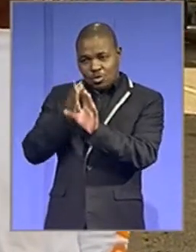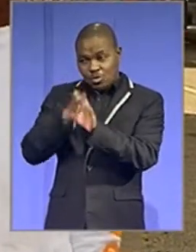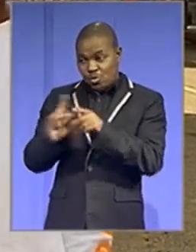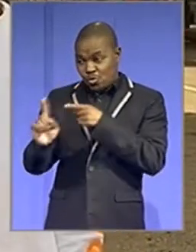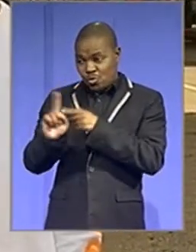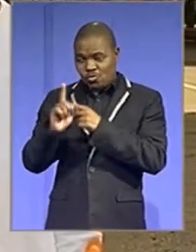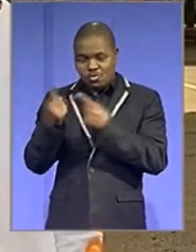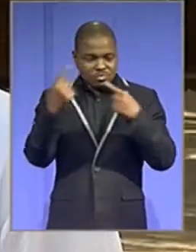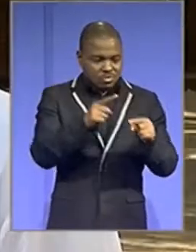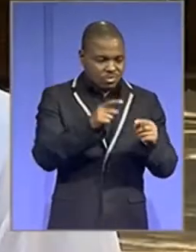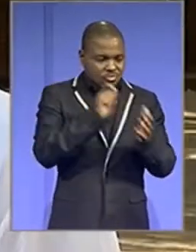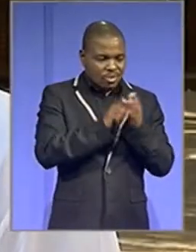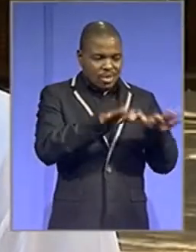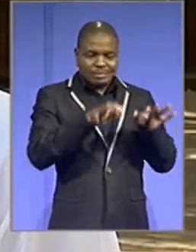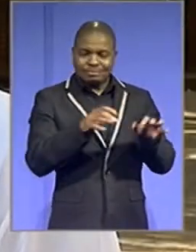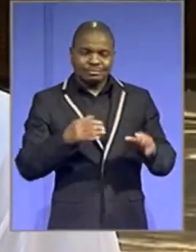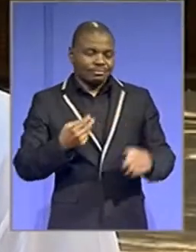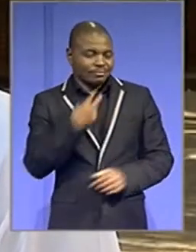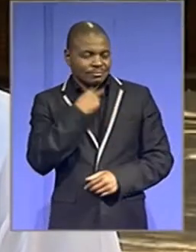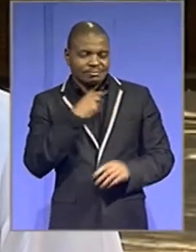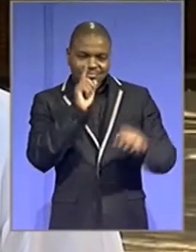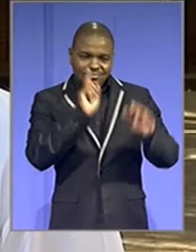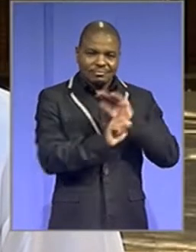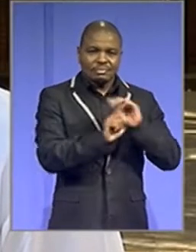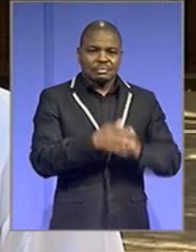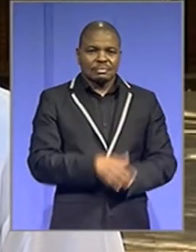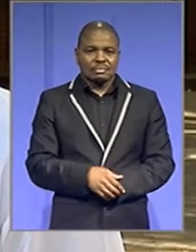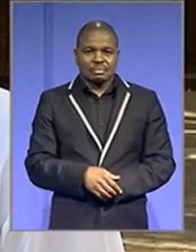ngwala ditlhatlhofo. I'm scared because